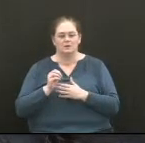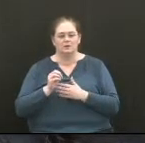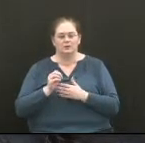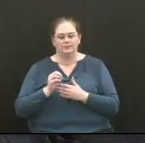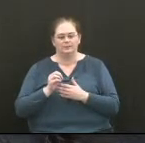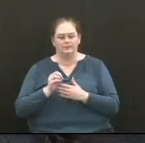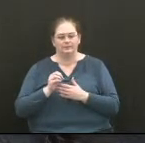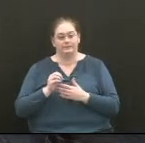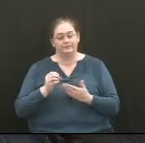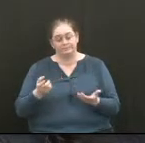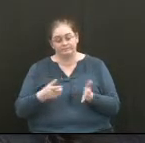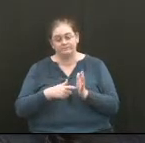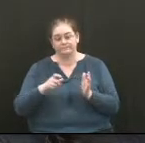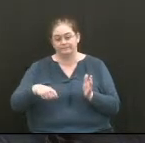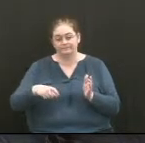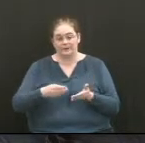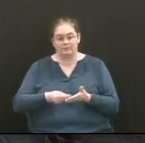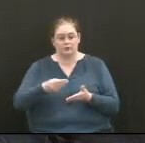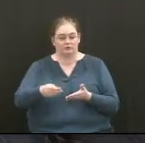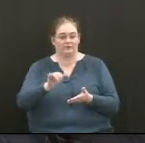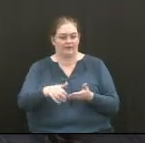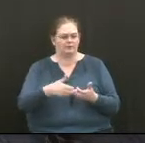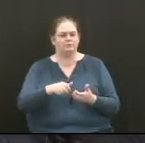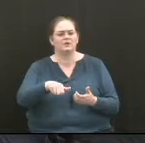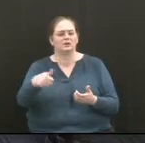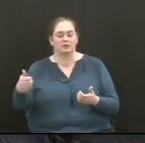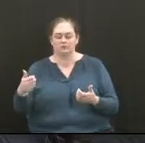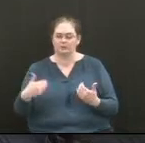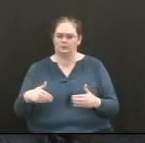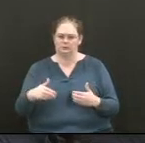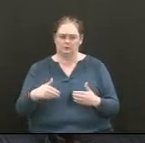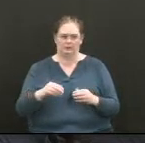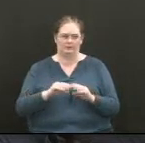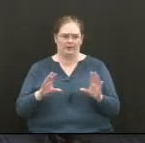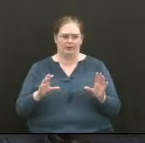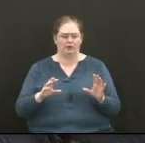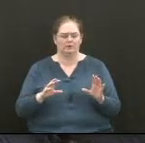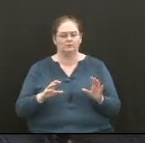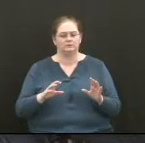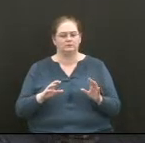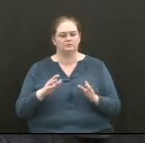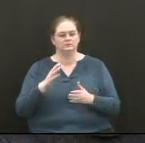And so the necessity of purchasing that machine and others became really apparent. And there were